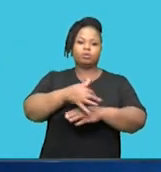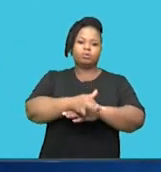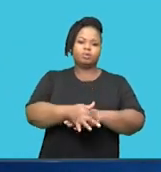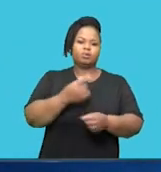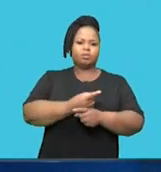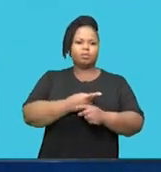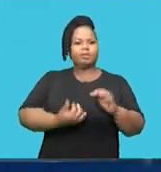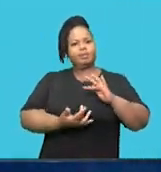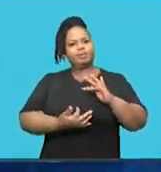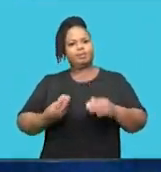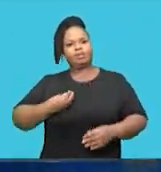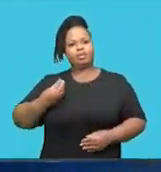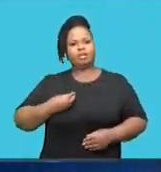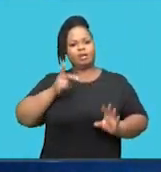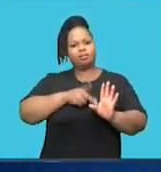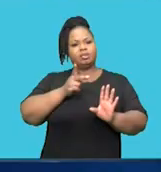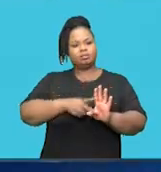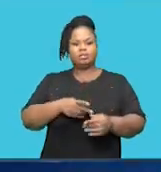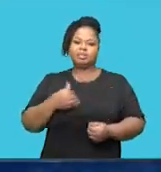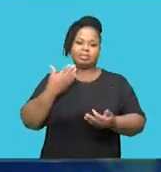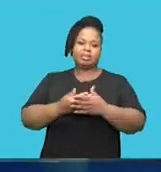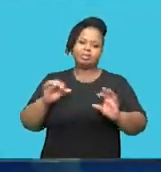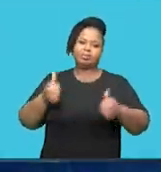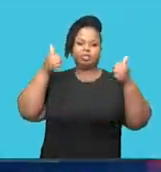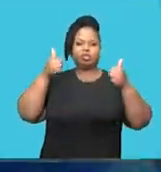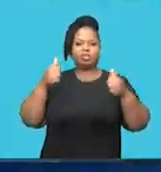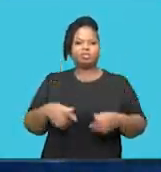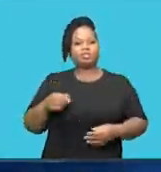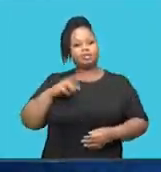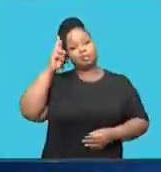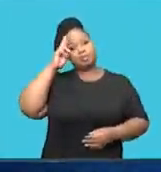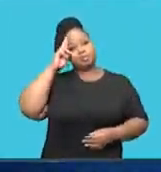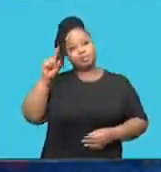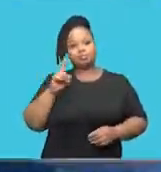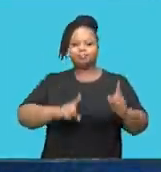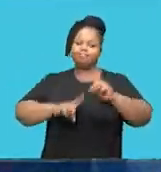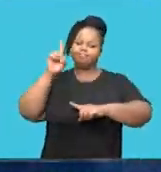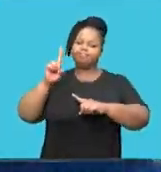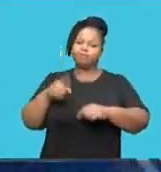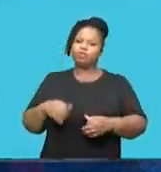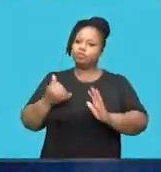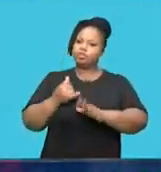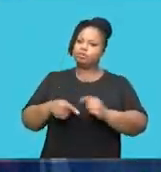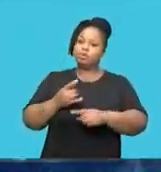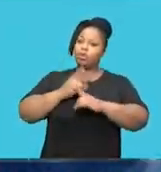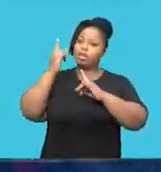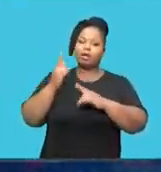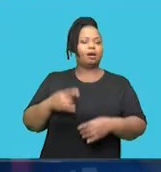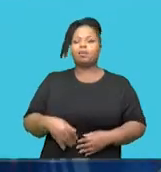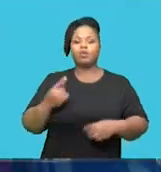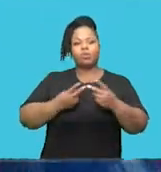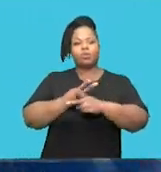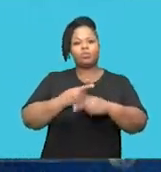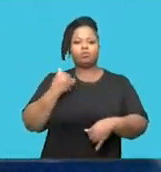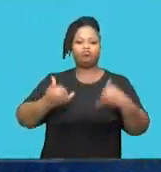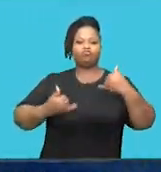field inspired young participants to reach their greatness, reminding them that success was not just about winning, but also about